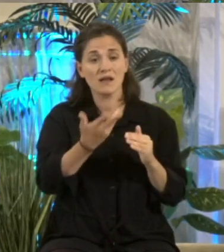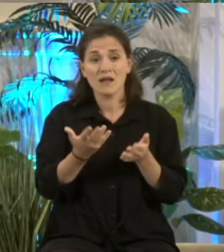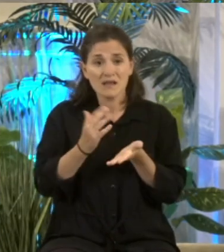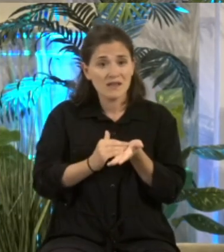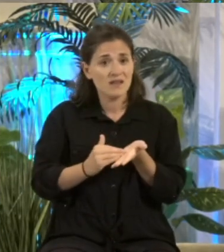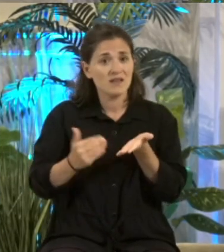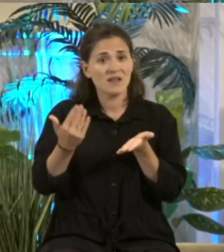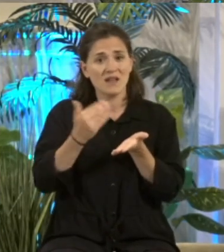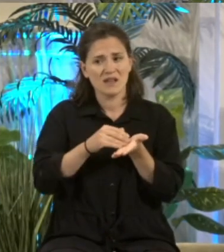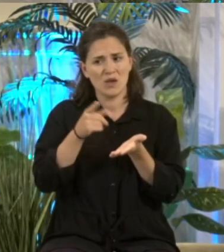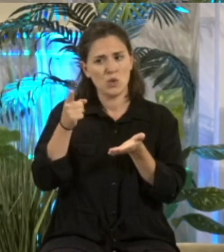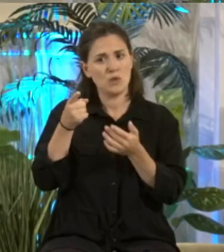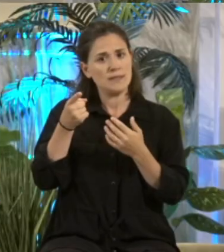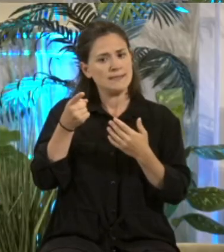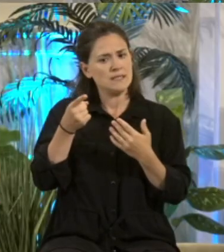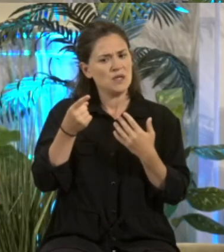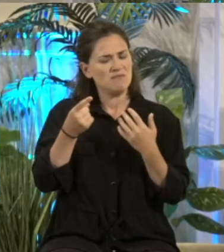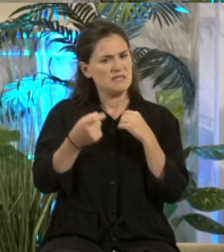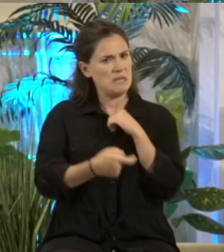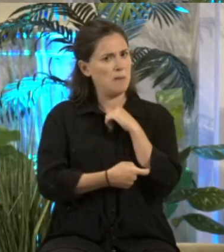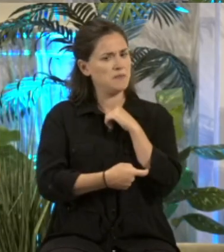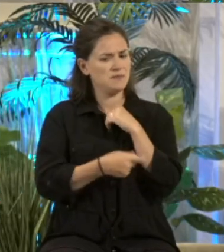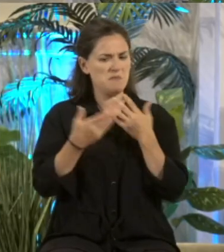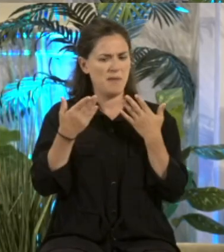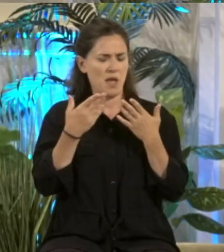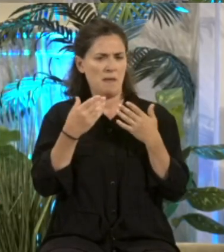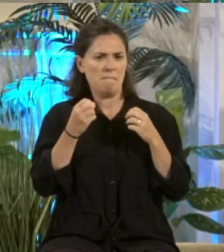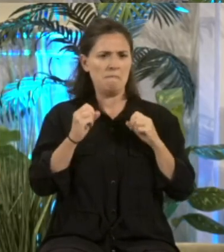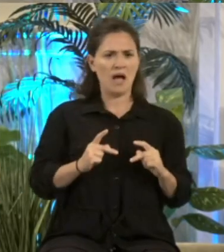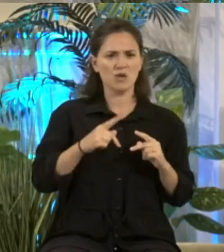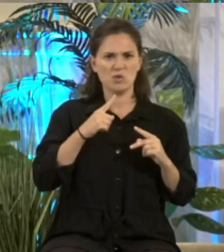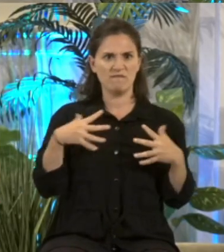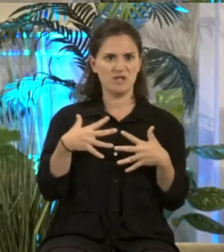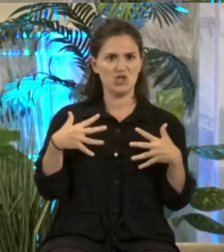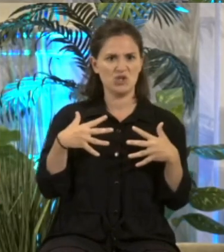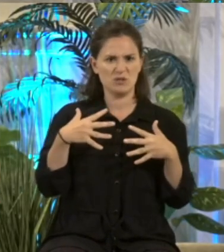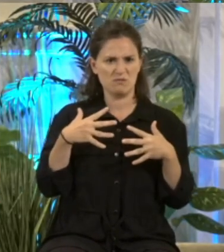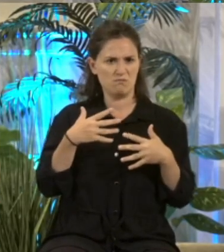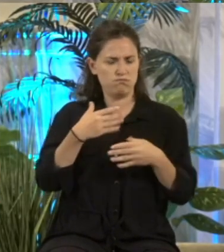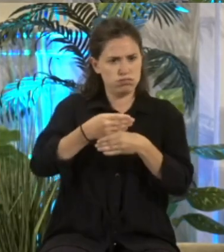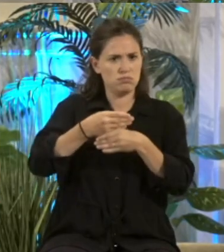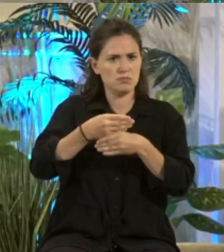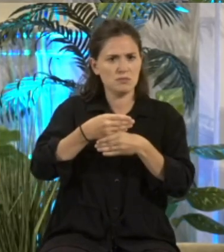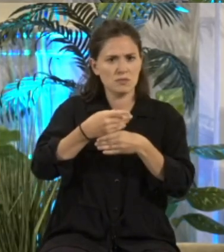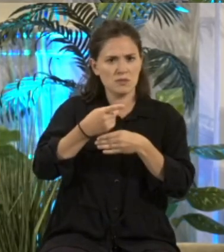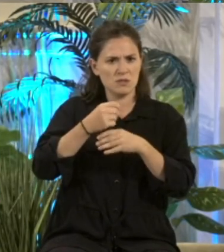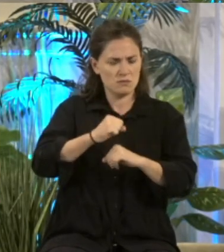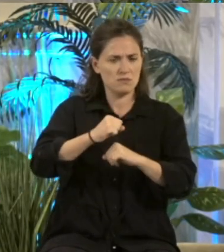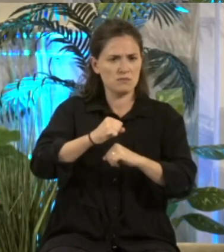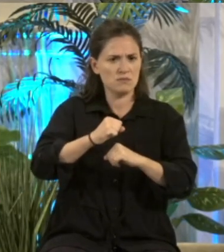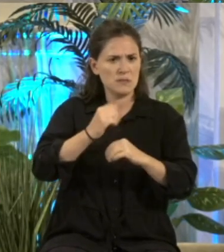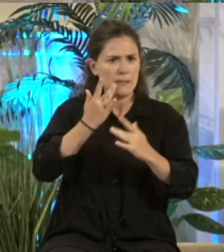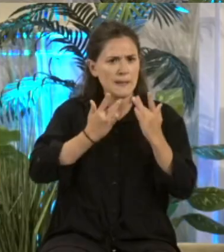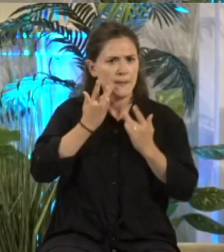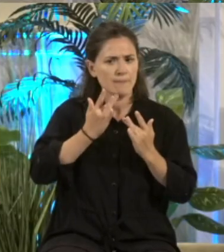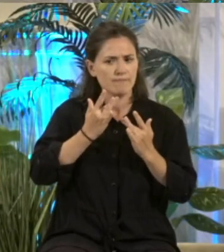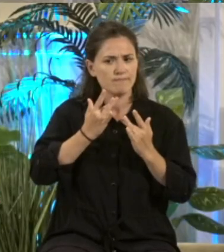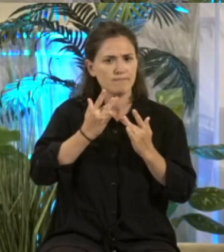with fear, with defensiveness, with scarcity. But remember